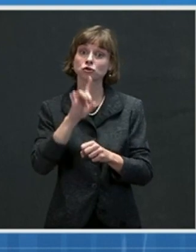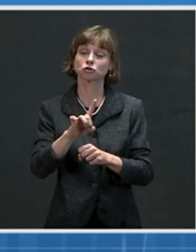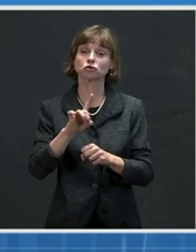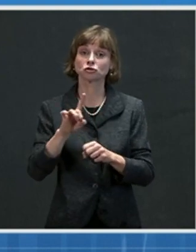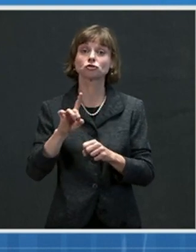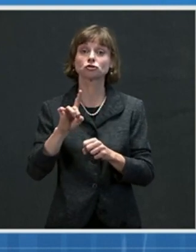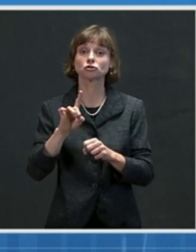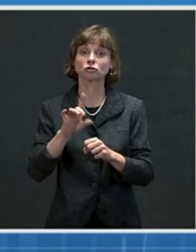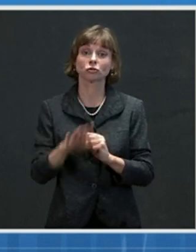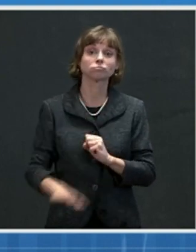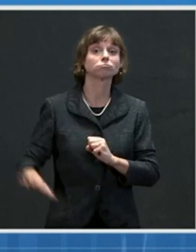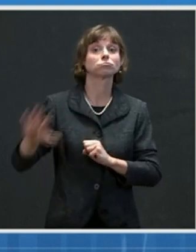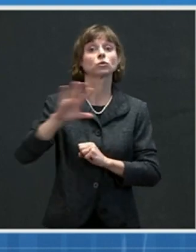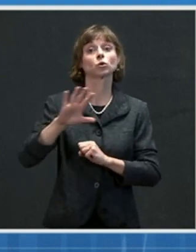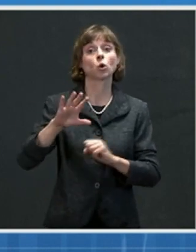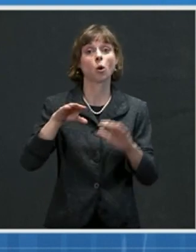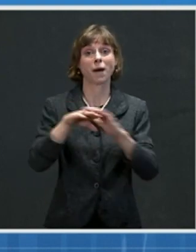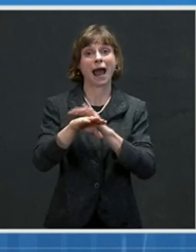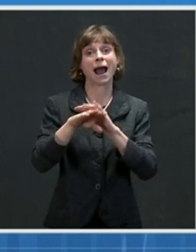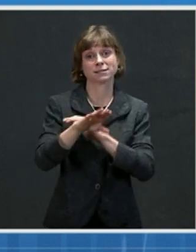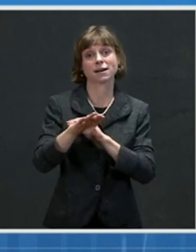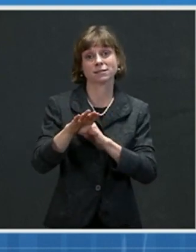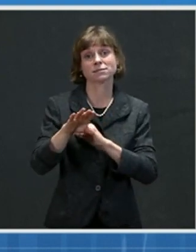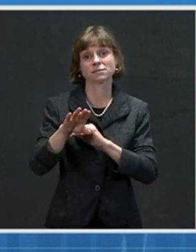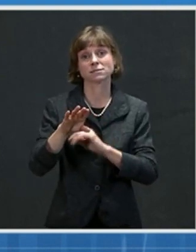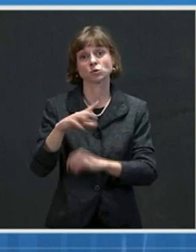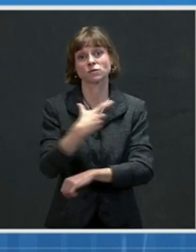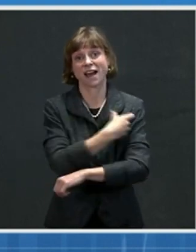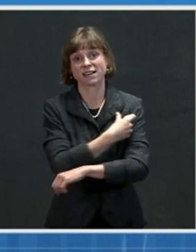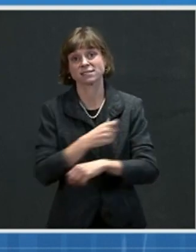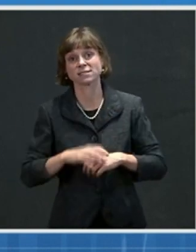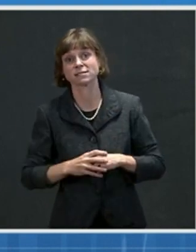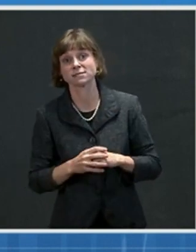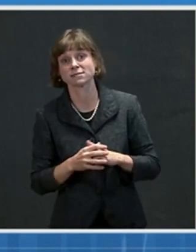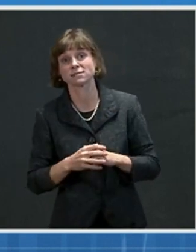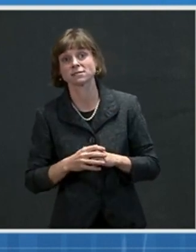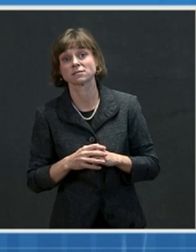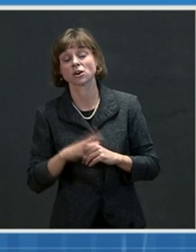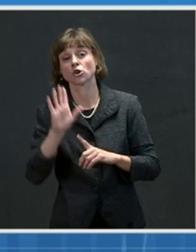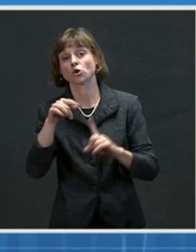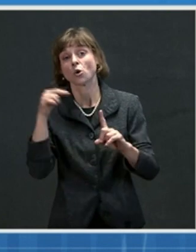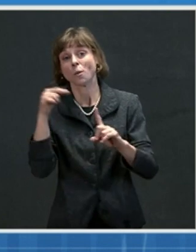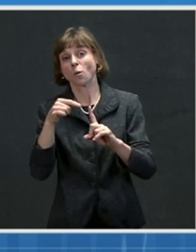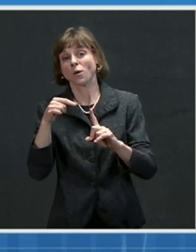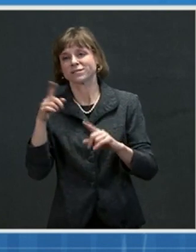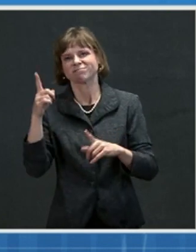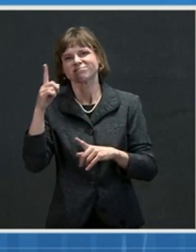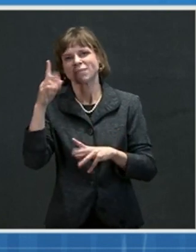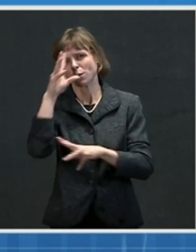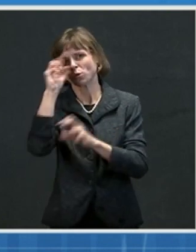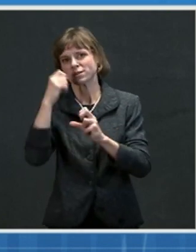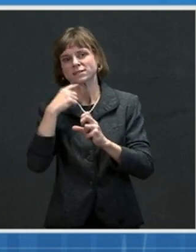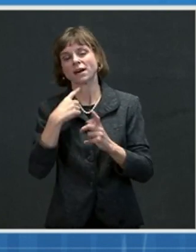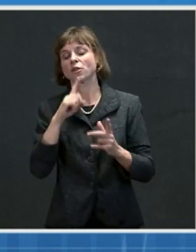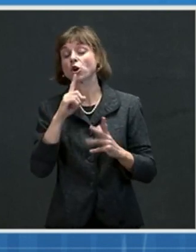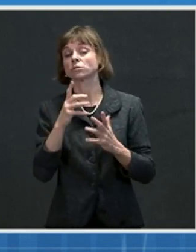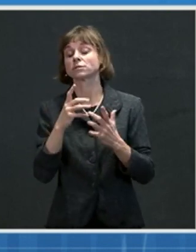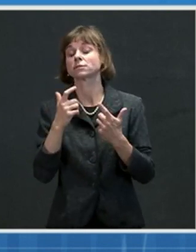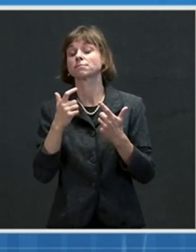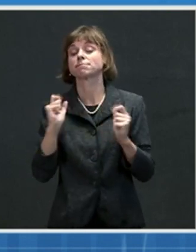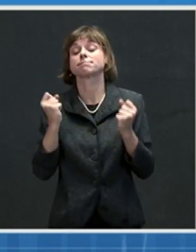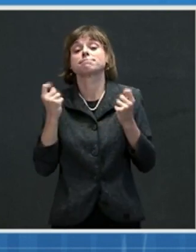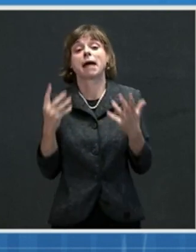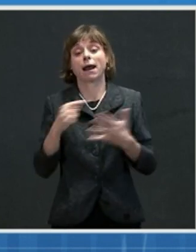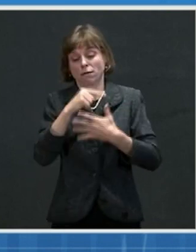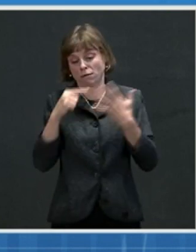access to the vaccines. And the points you raise around registration are well noted. I think there are great efforts underway. I